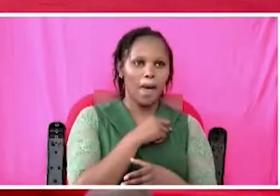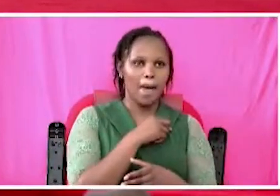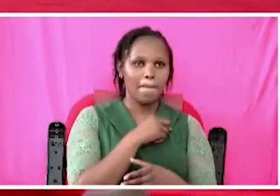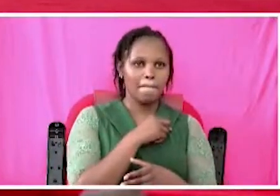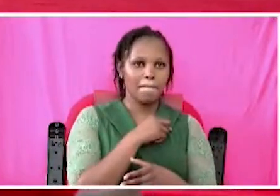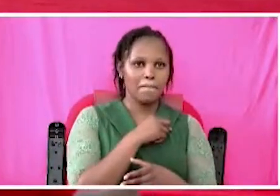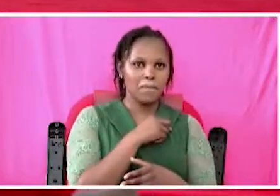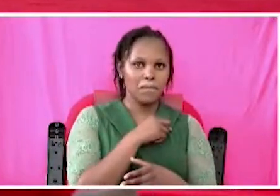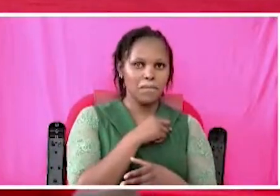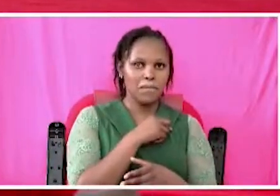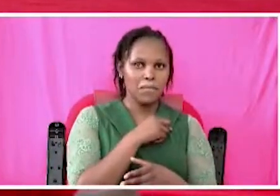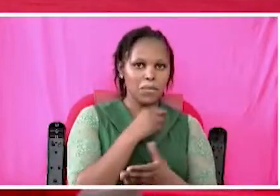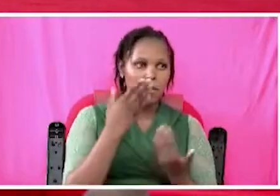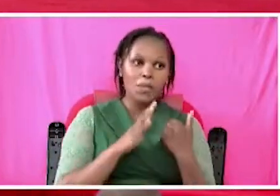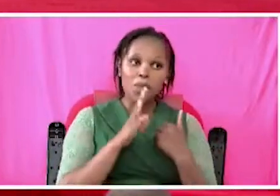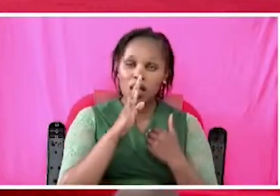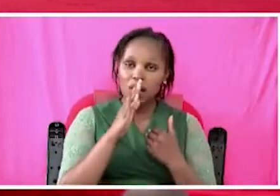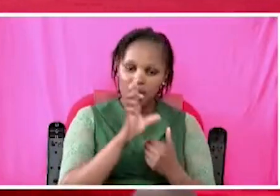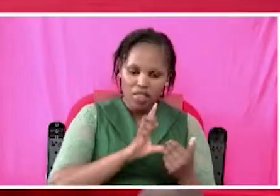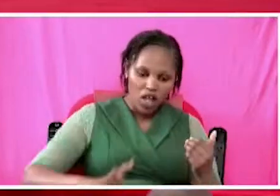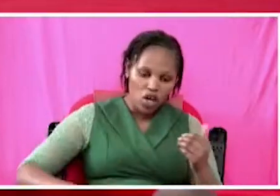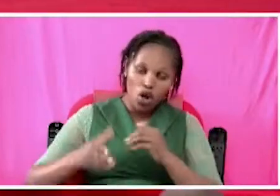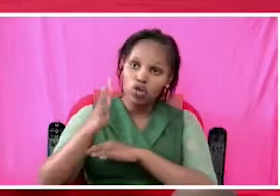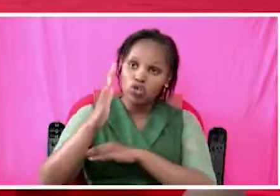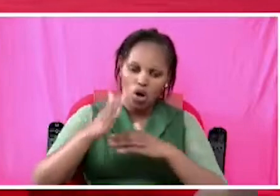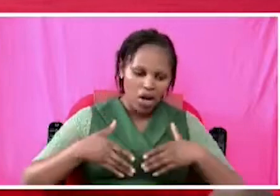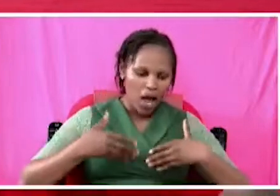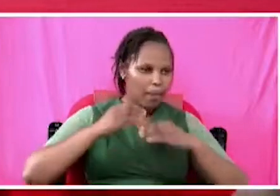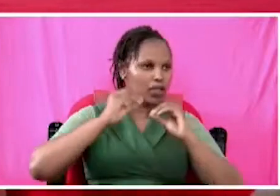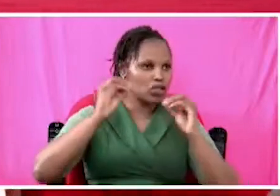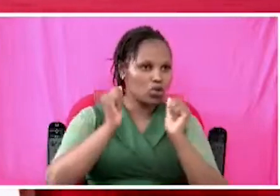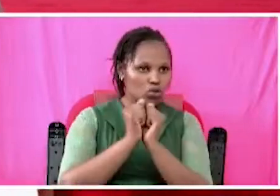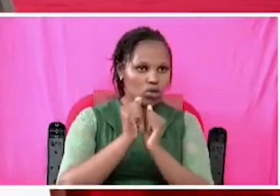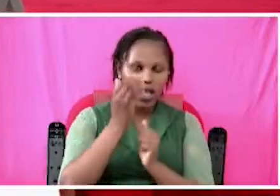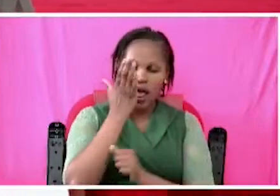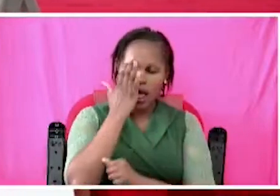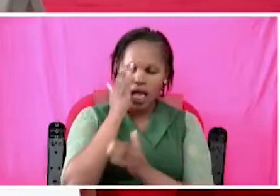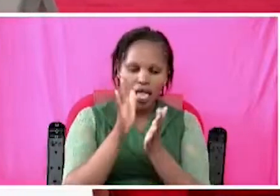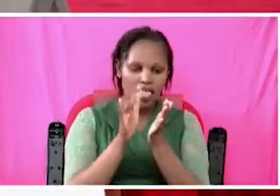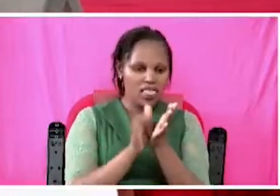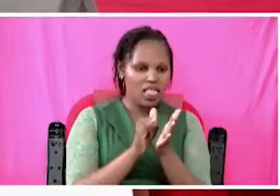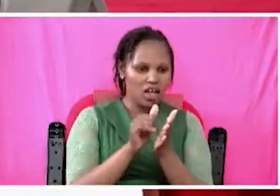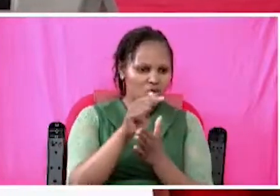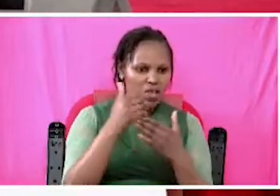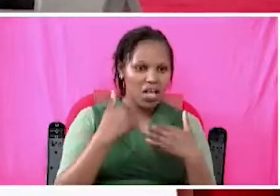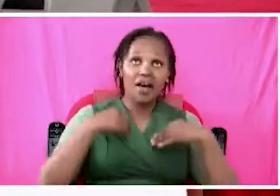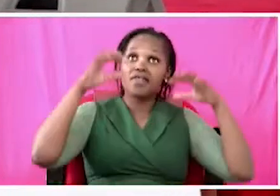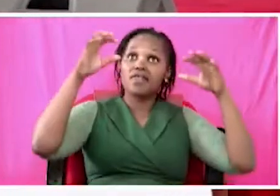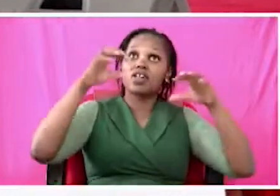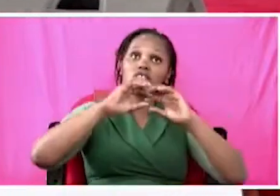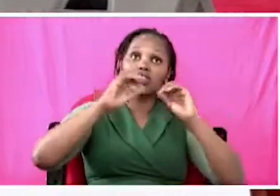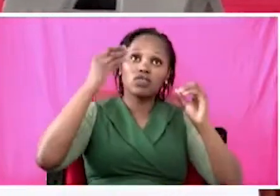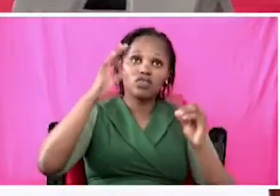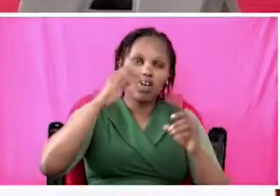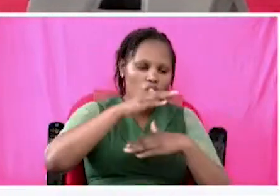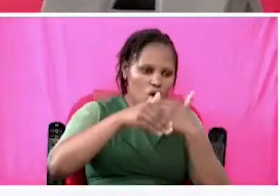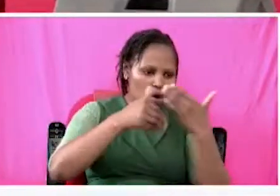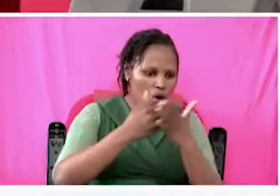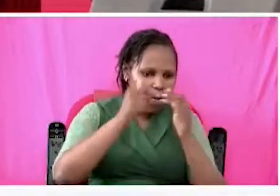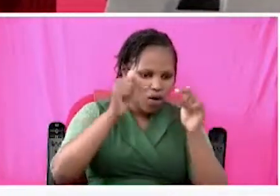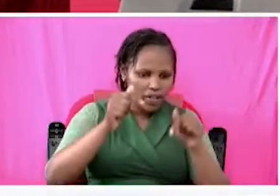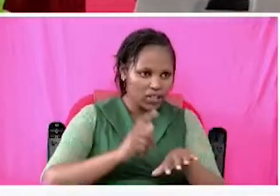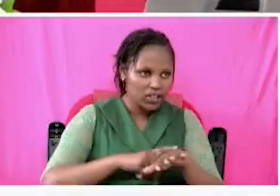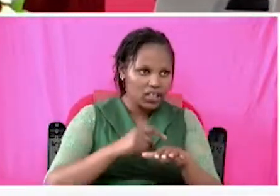definitely the Lord God is not happy with Israel, and the fact that we don't have rain for all this time is